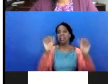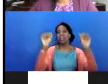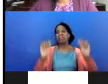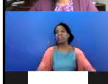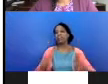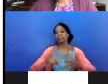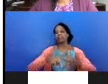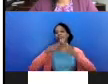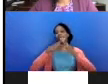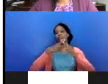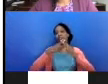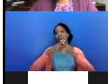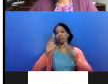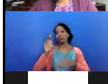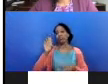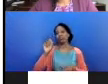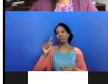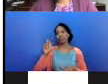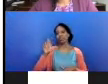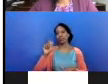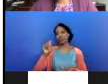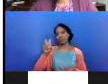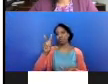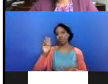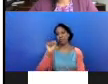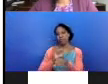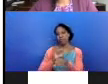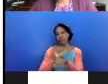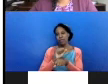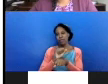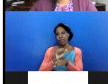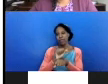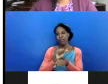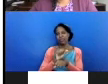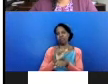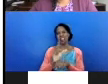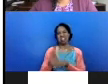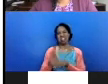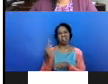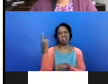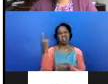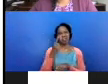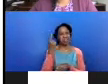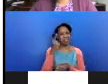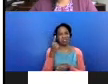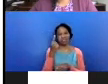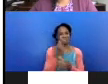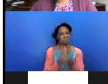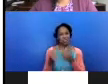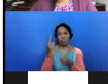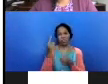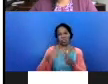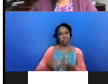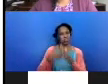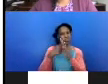was, just over time, I recognized not all guys are coming in a day. Some guys are coming in at M. Some guys are coming in at W.